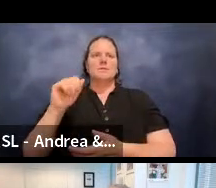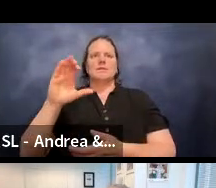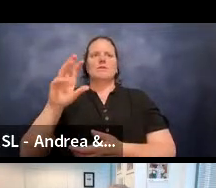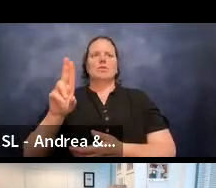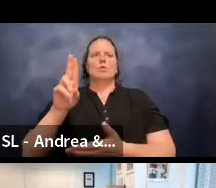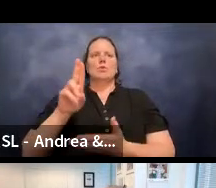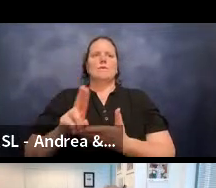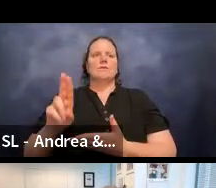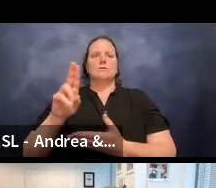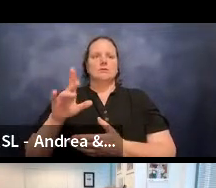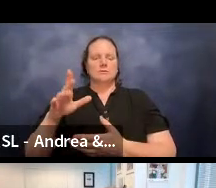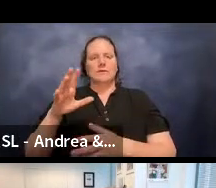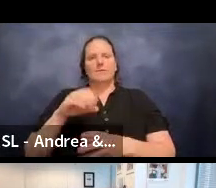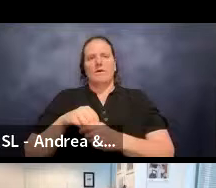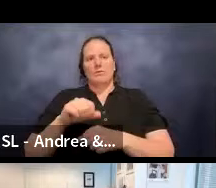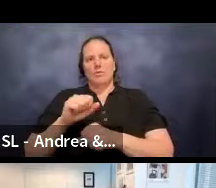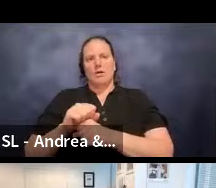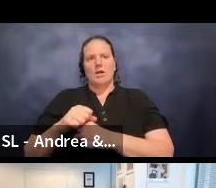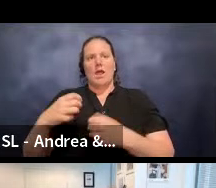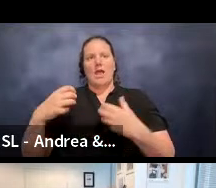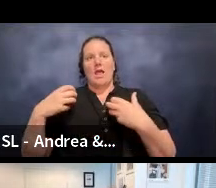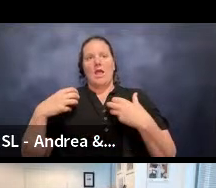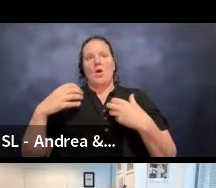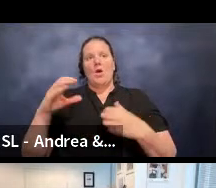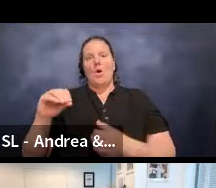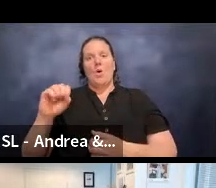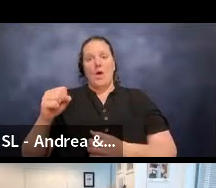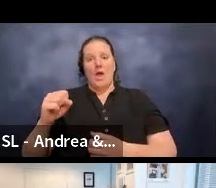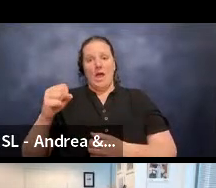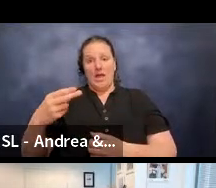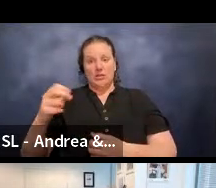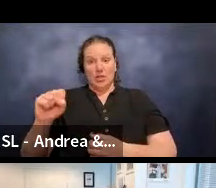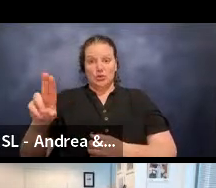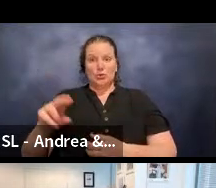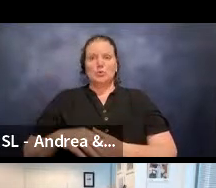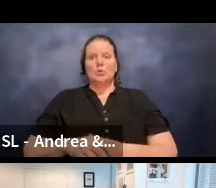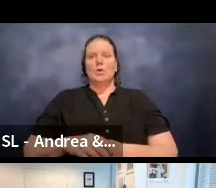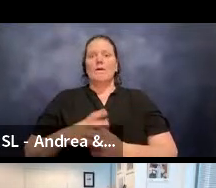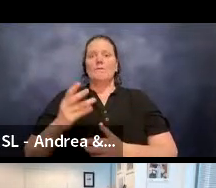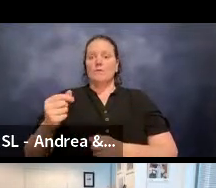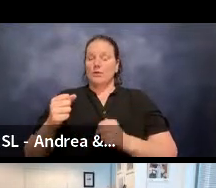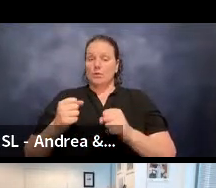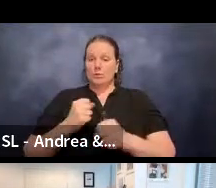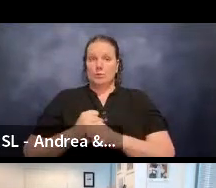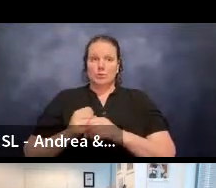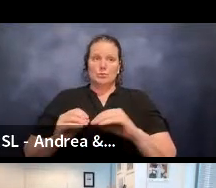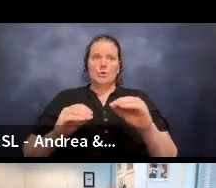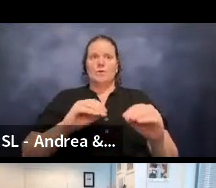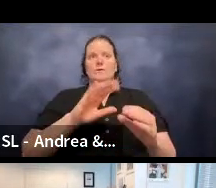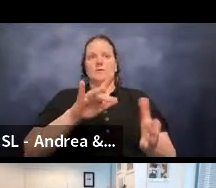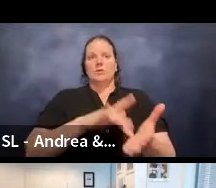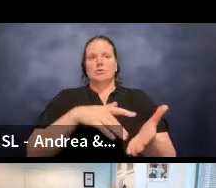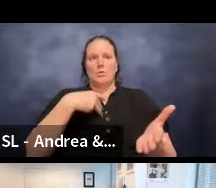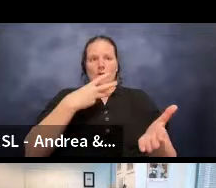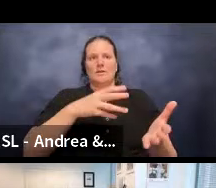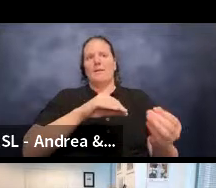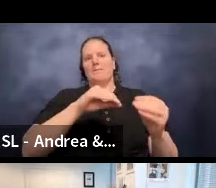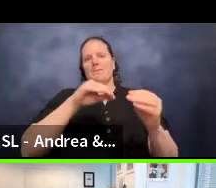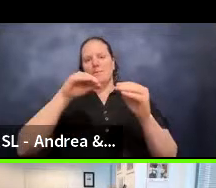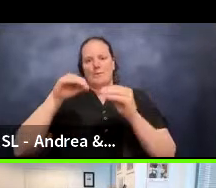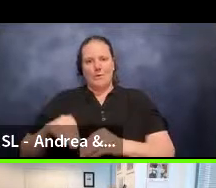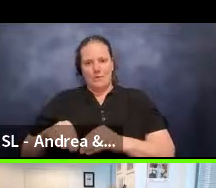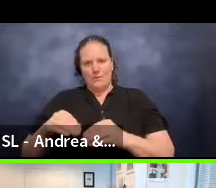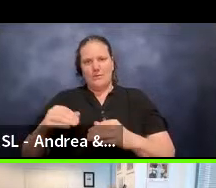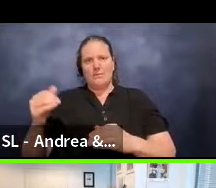Portland area, predominantly at Oregon Health and Science University. After a few years, moved to Central Washington and then came back